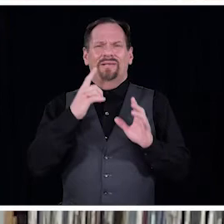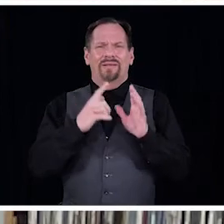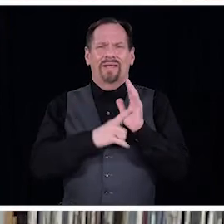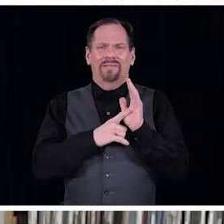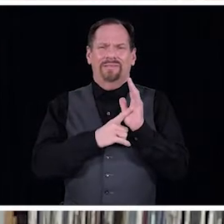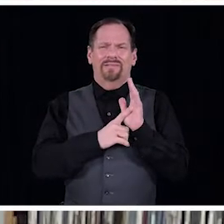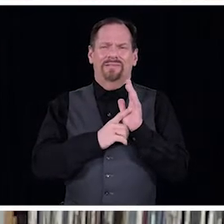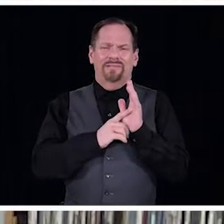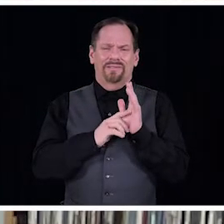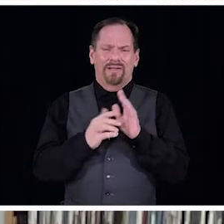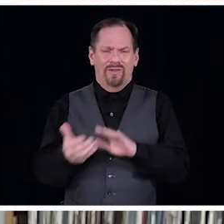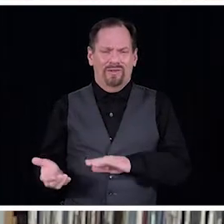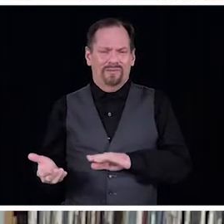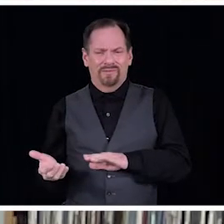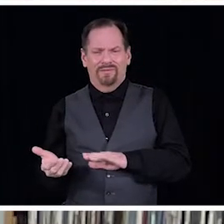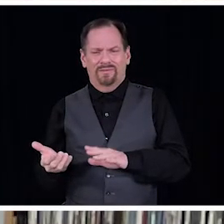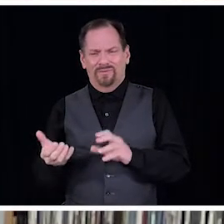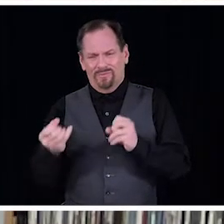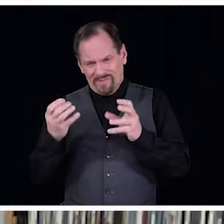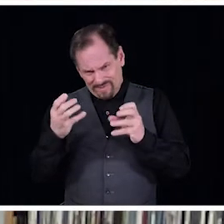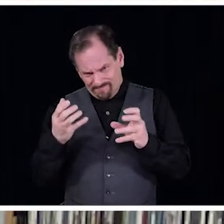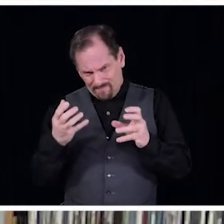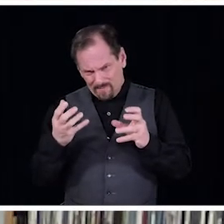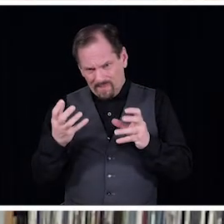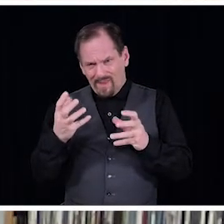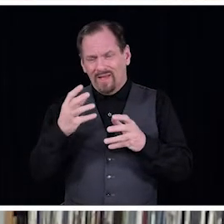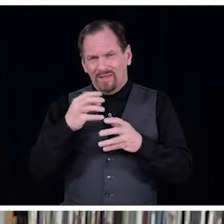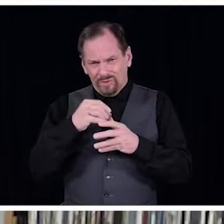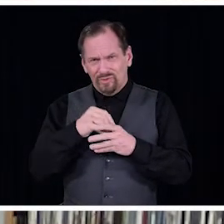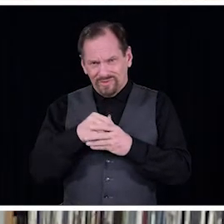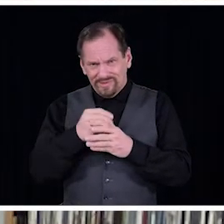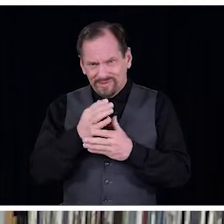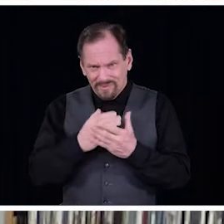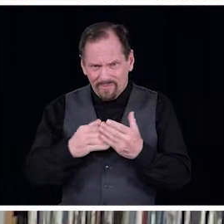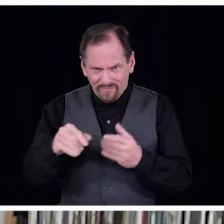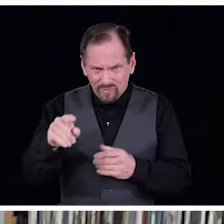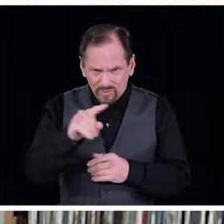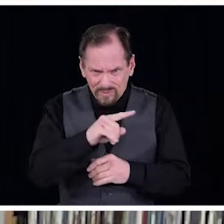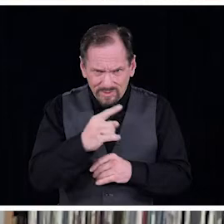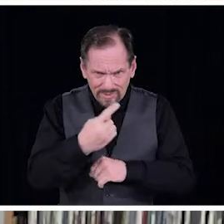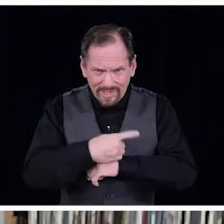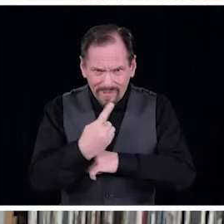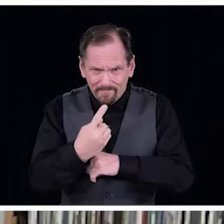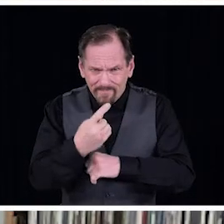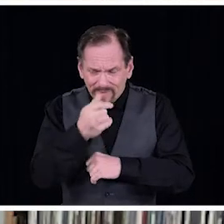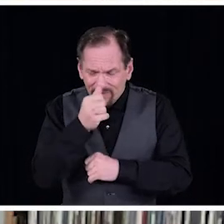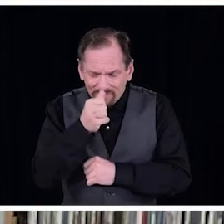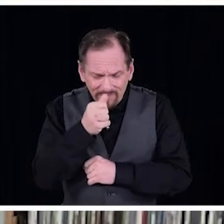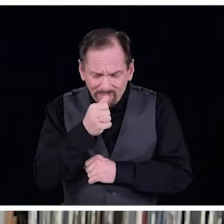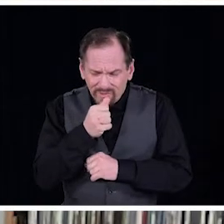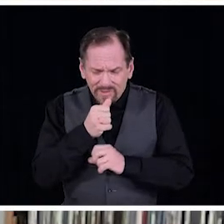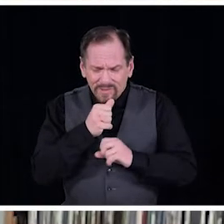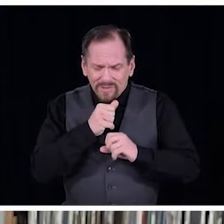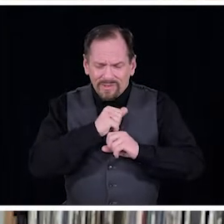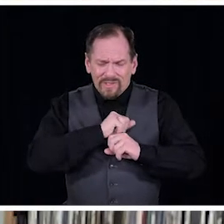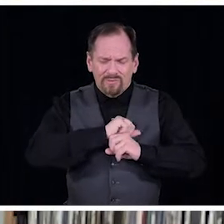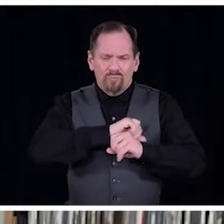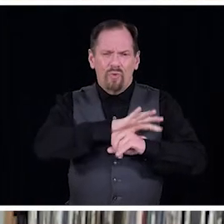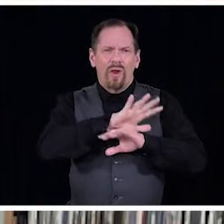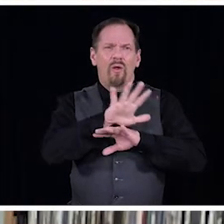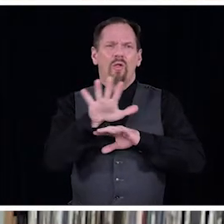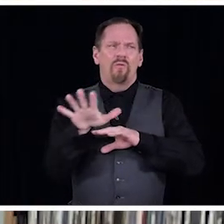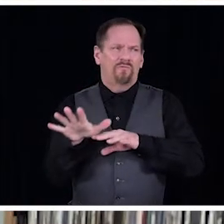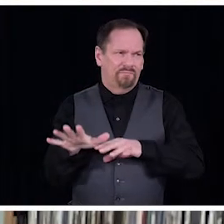suffered, including, I know, some of you today, suffering that has spread so far, so wide, and taken so many different